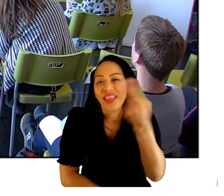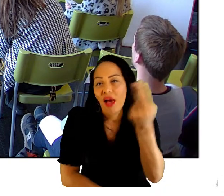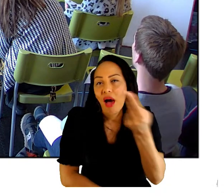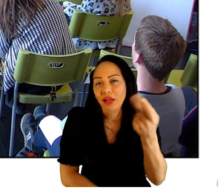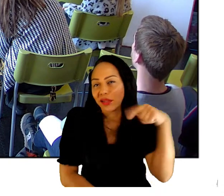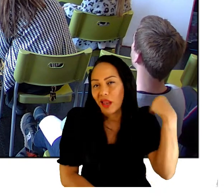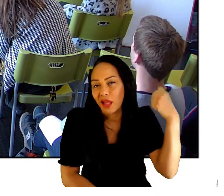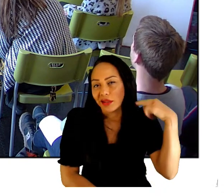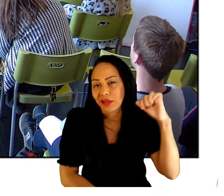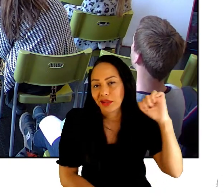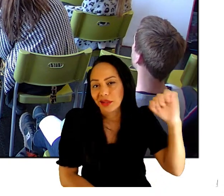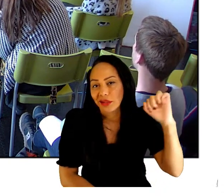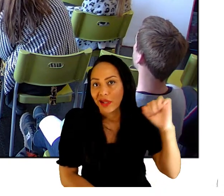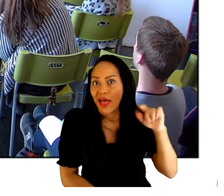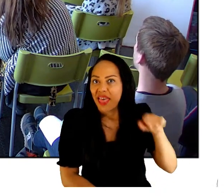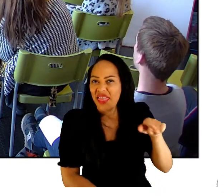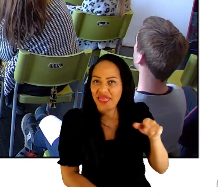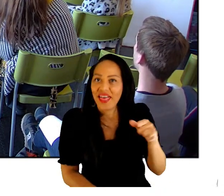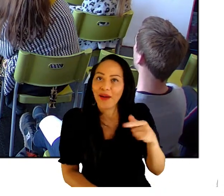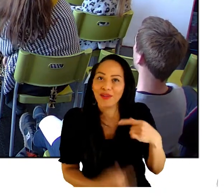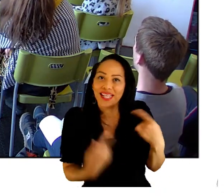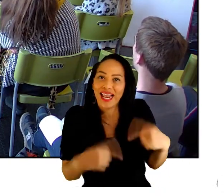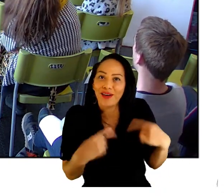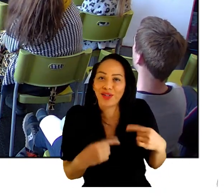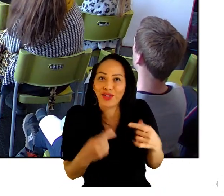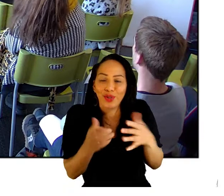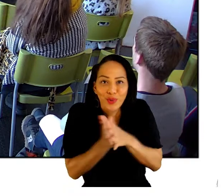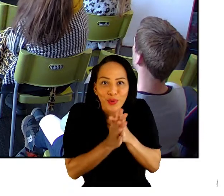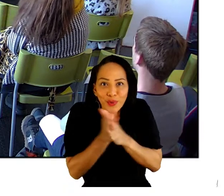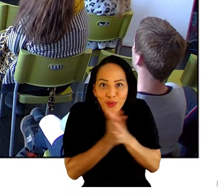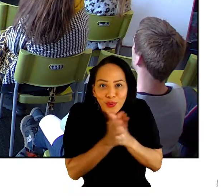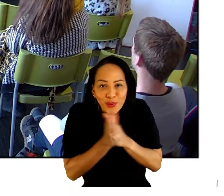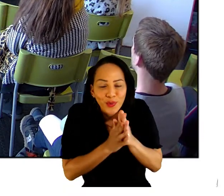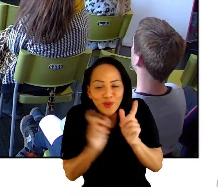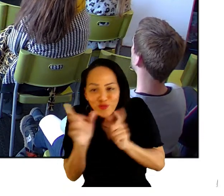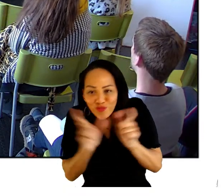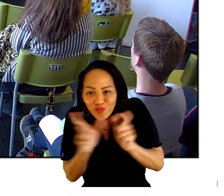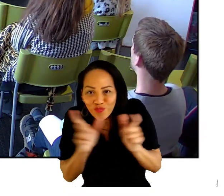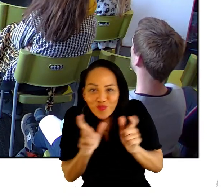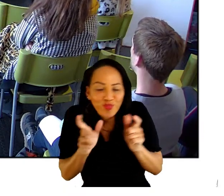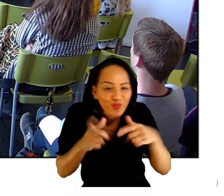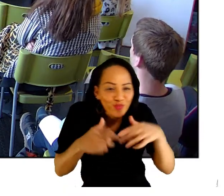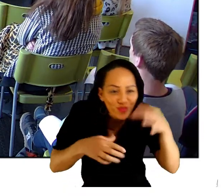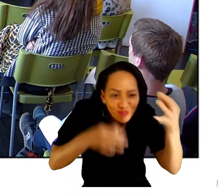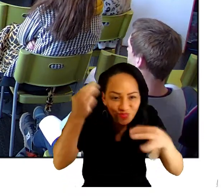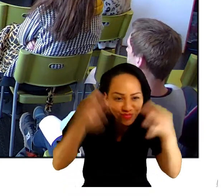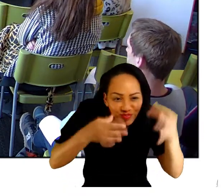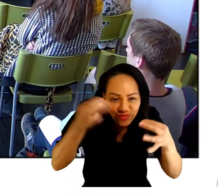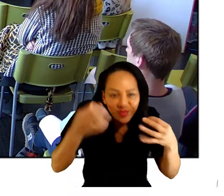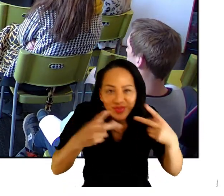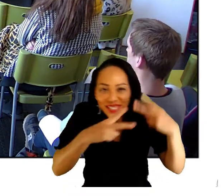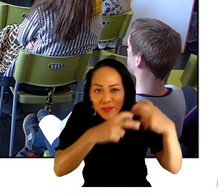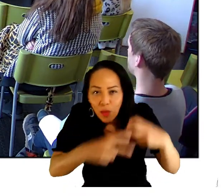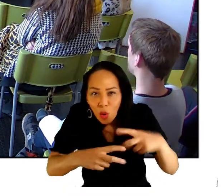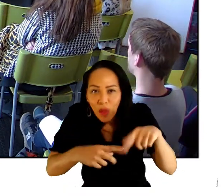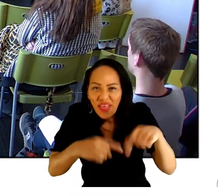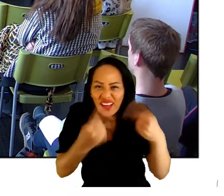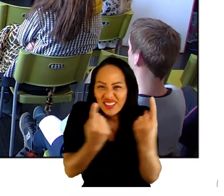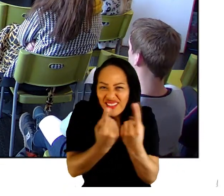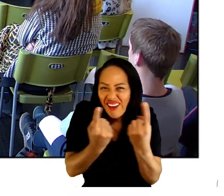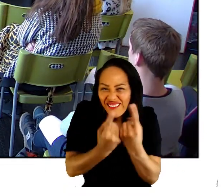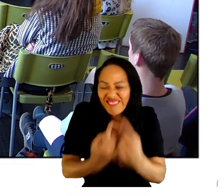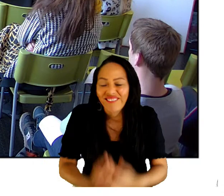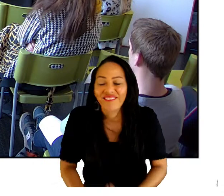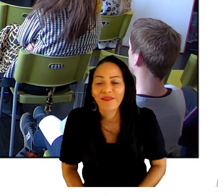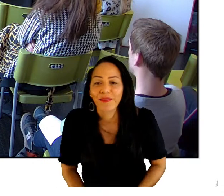to indulge myself in doing exactly that kind of stuff. Yeah. That's great, thank you. Any